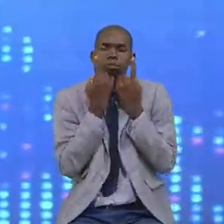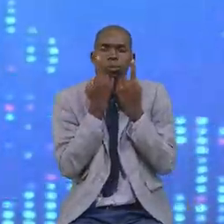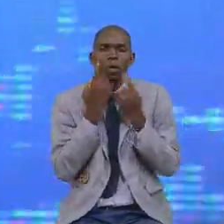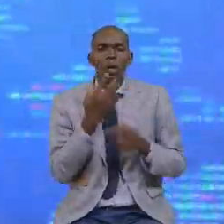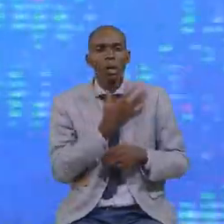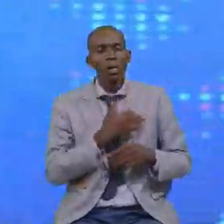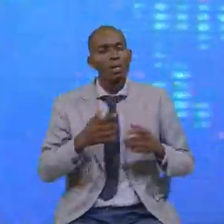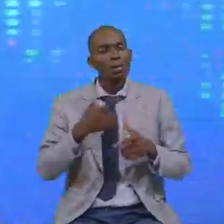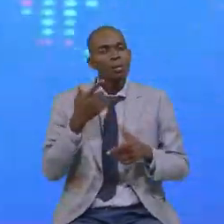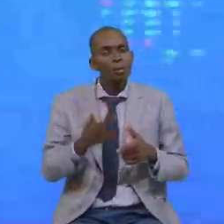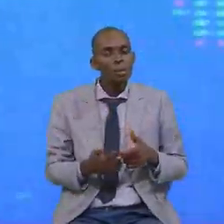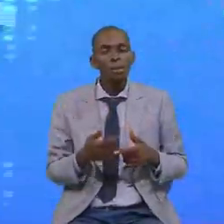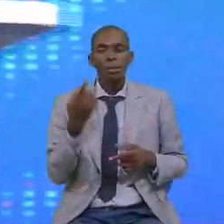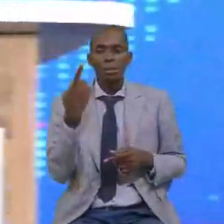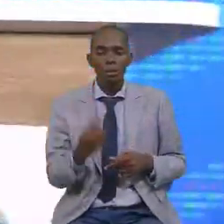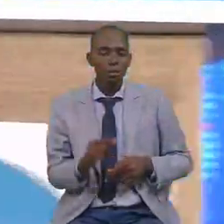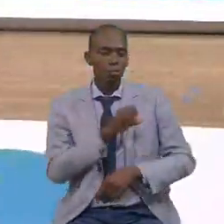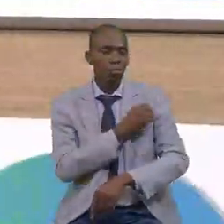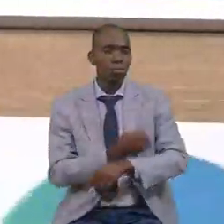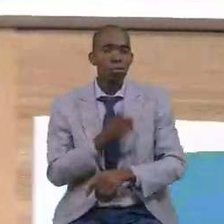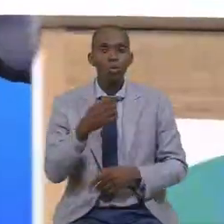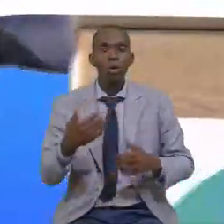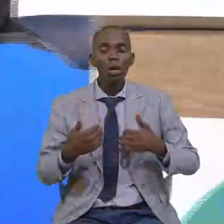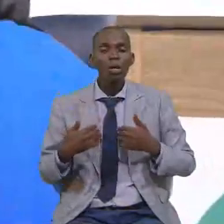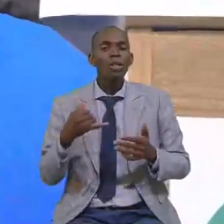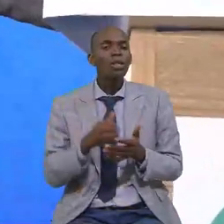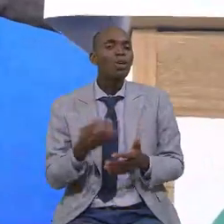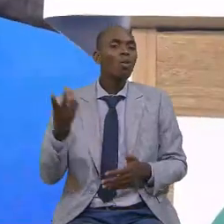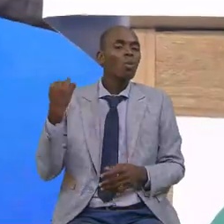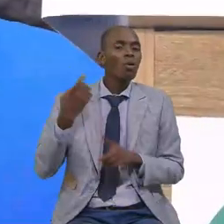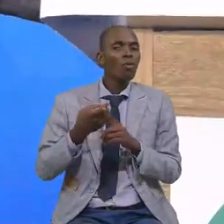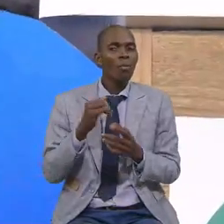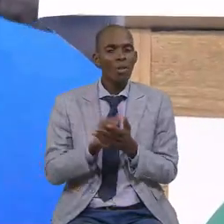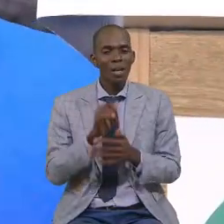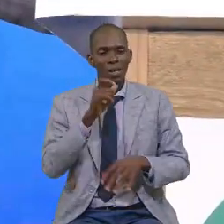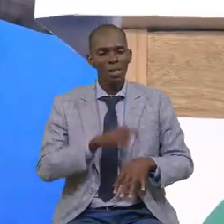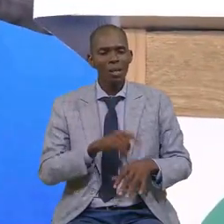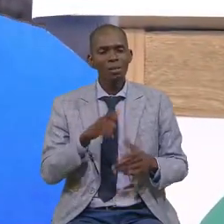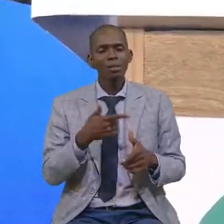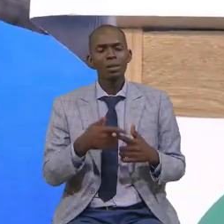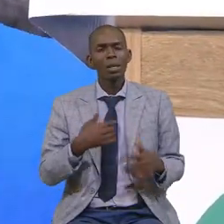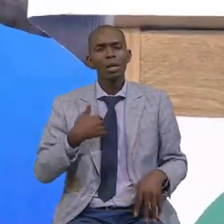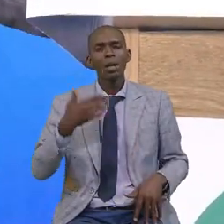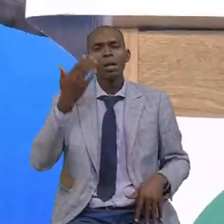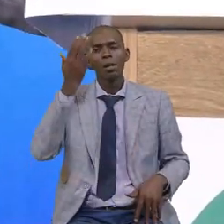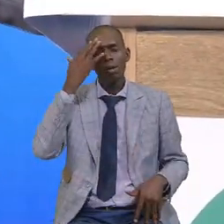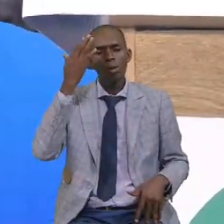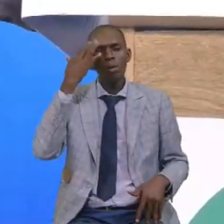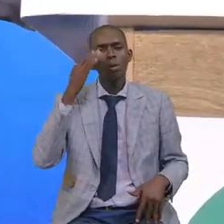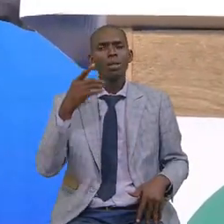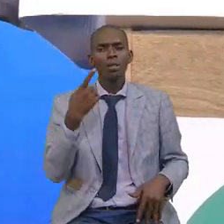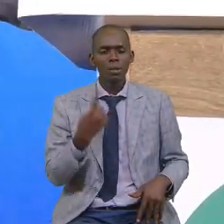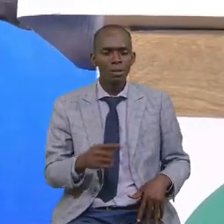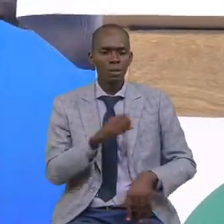then the strength you have, it was from that time. And I knew the strength and the